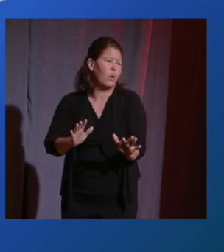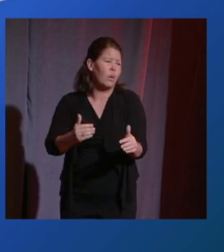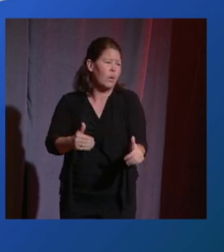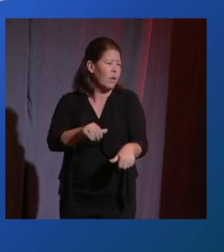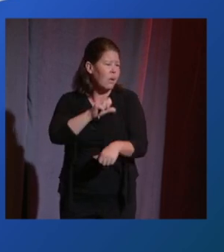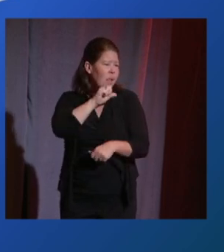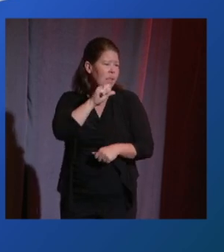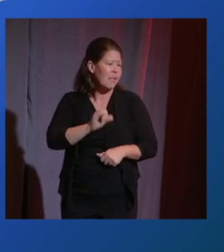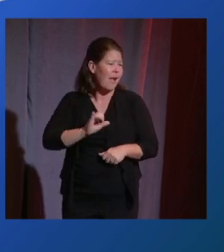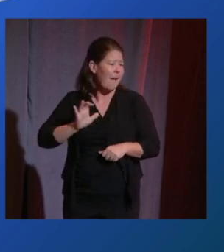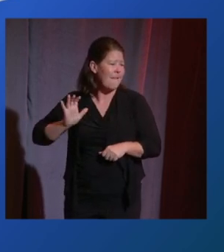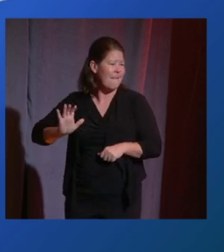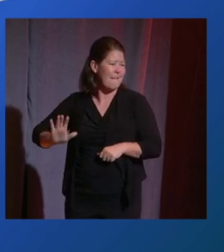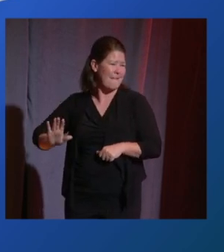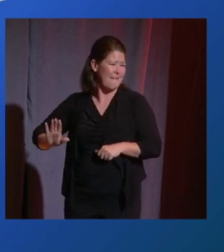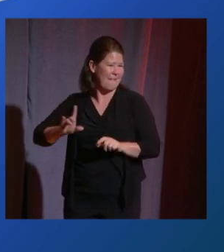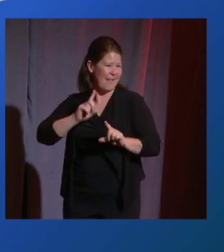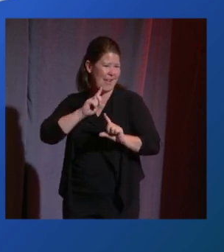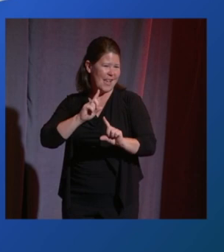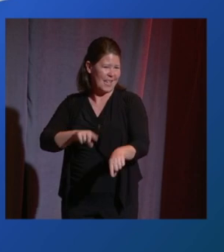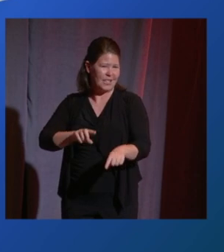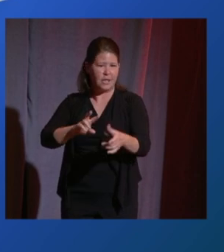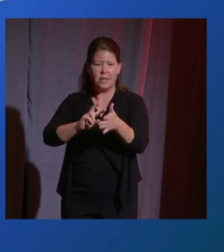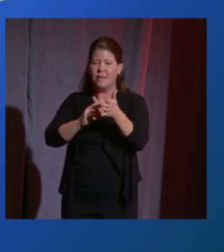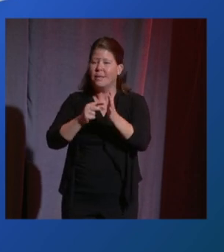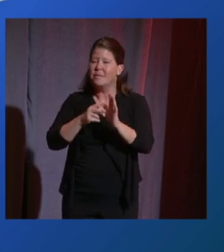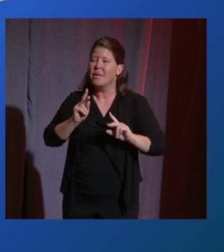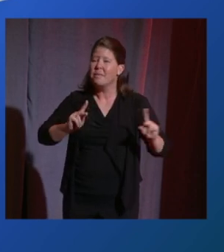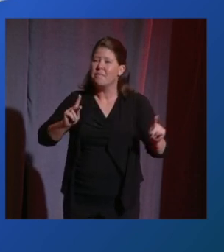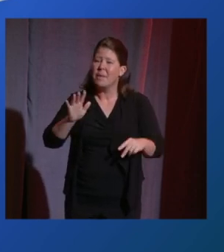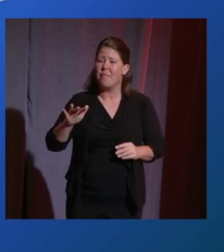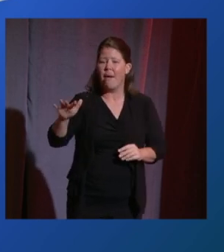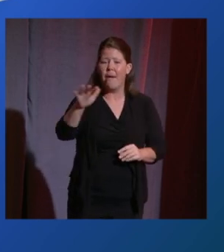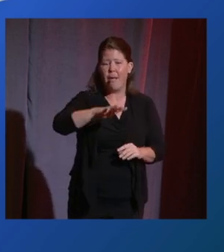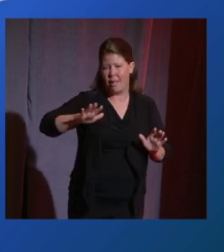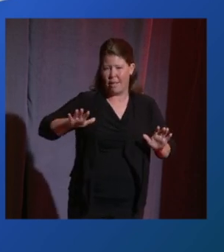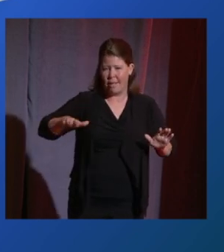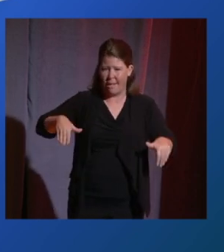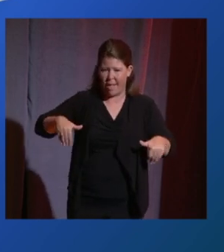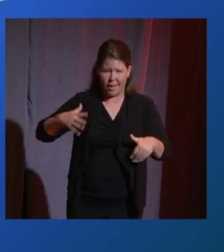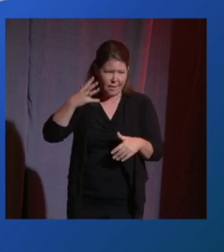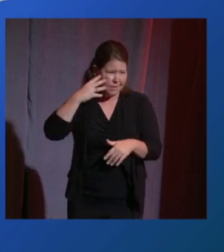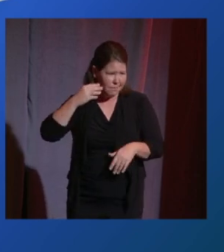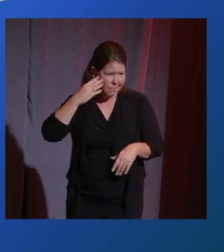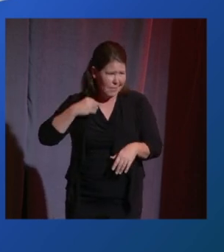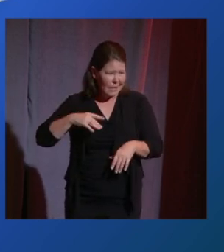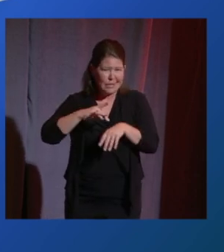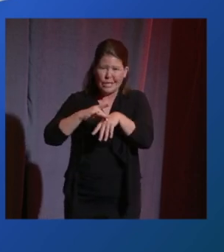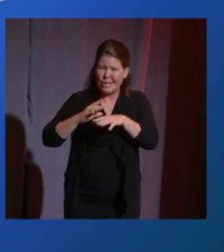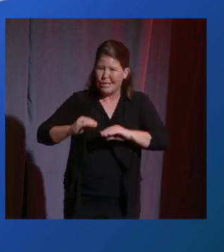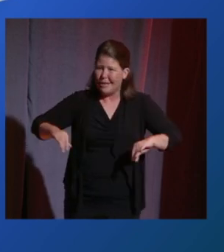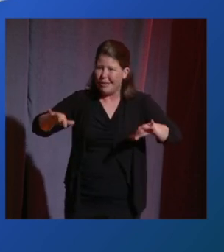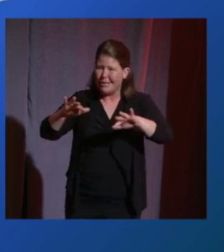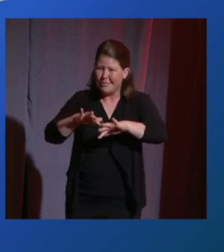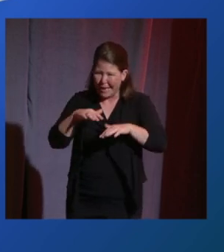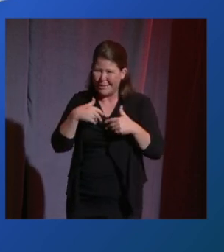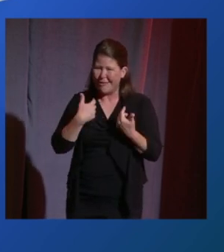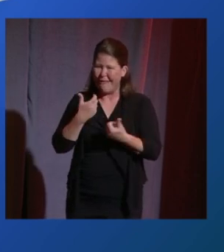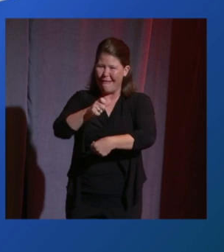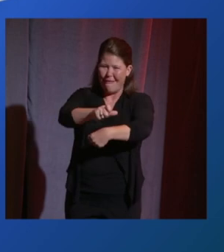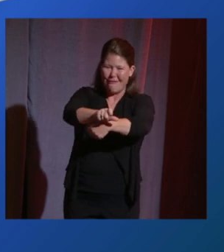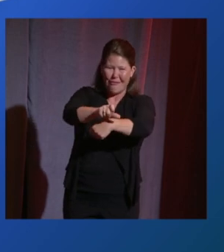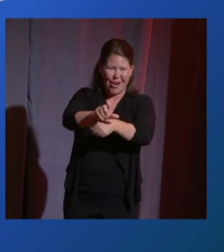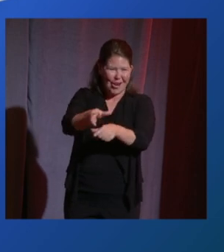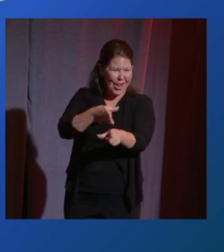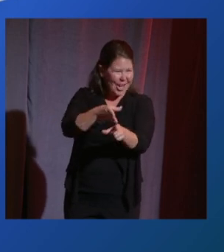terms of individuals that are not in the geospatial world and um you know wanting to come forward um there's an old